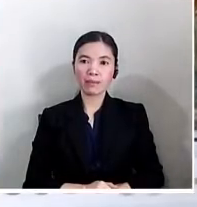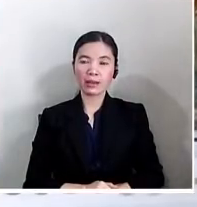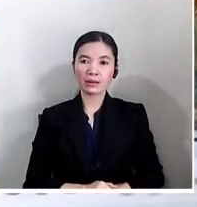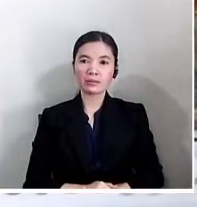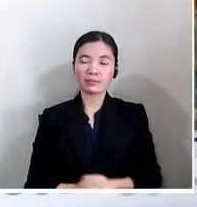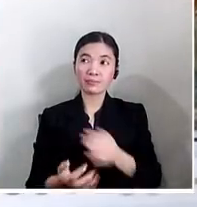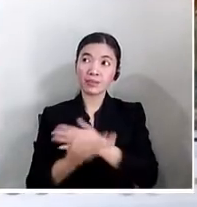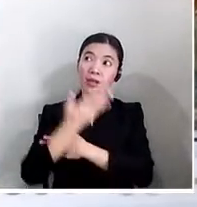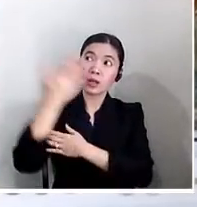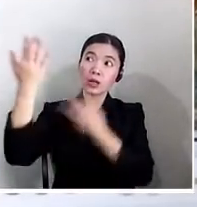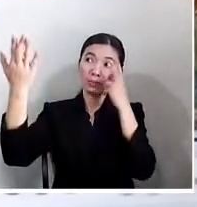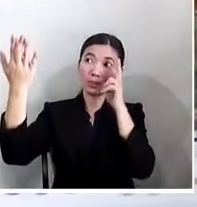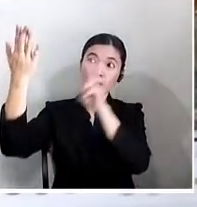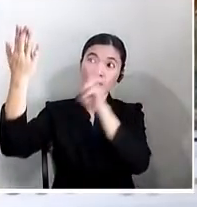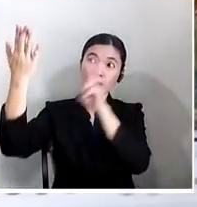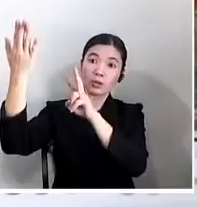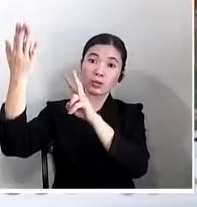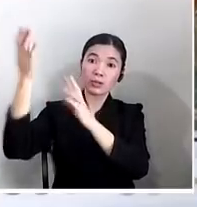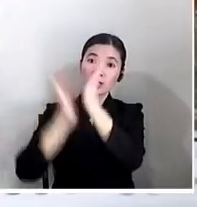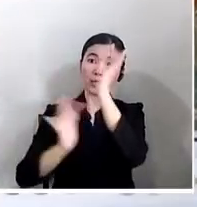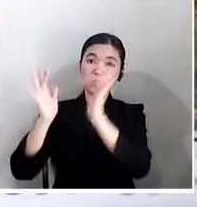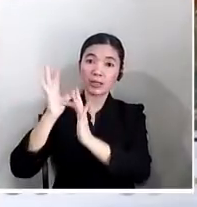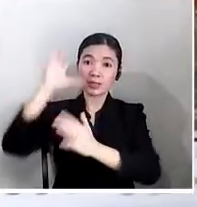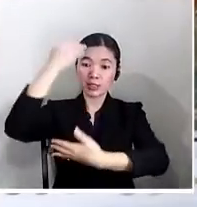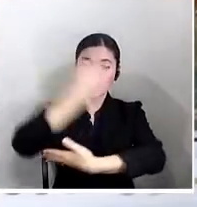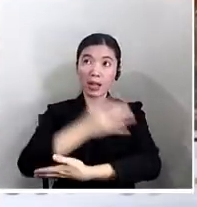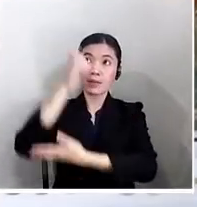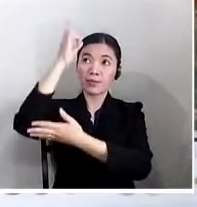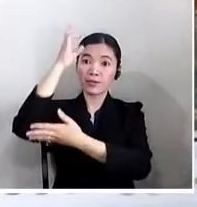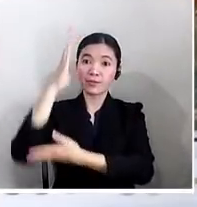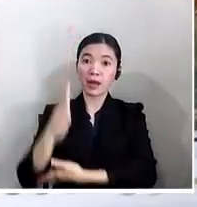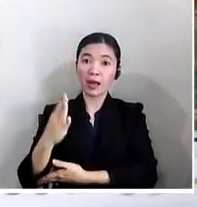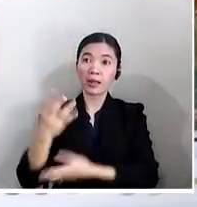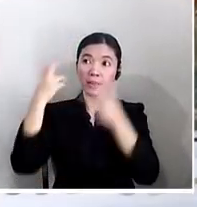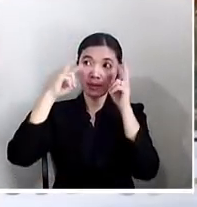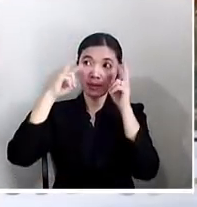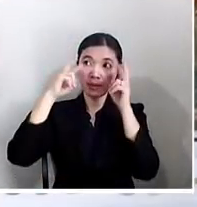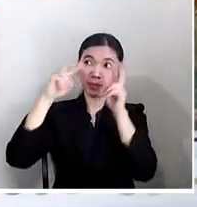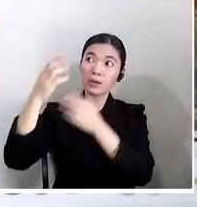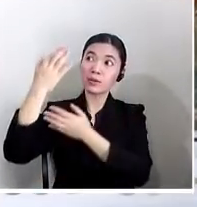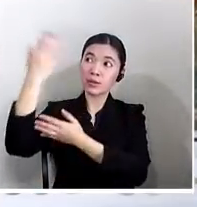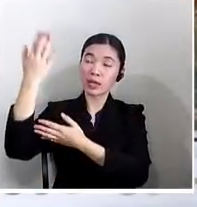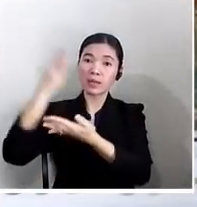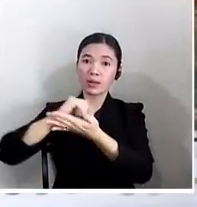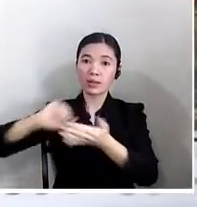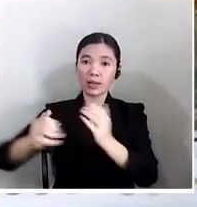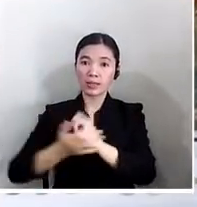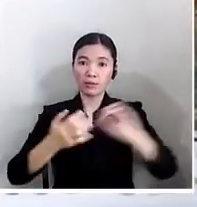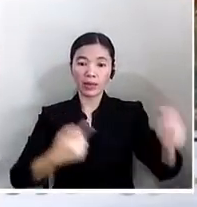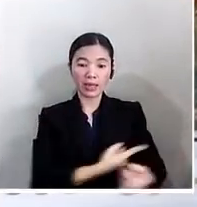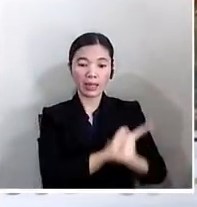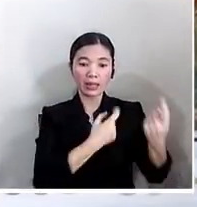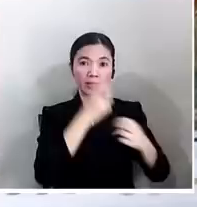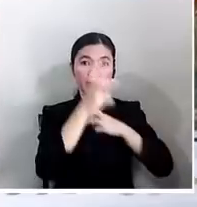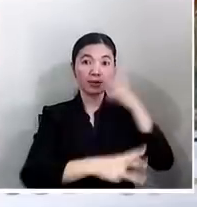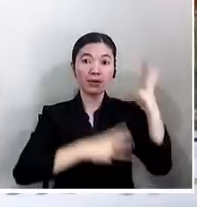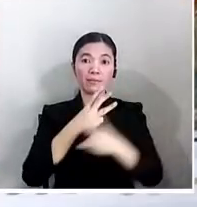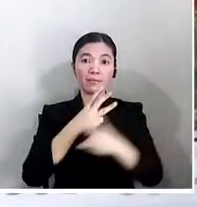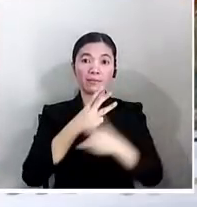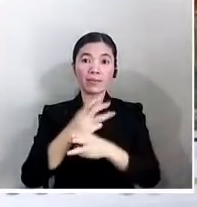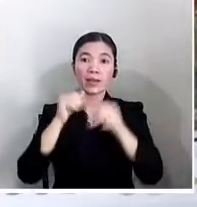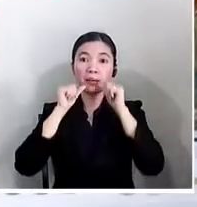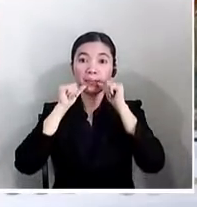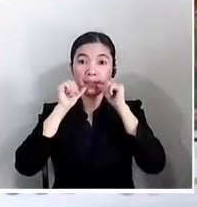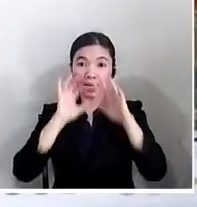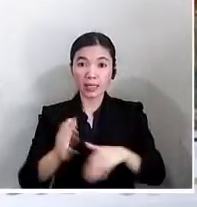Behold Jesus, the Lamb of God. Behold him who takes away the sins of the world. Blessed are those called to the